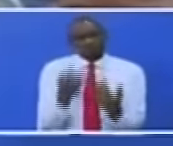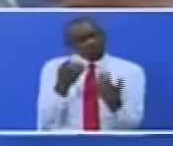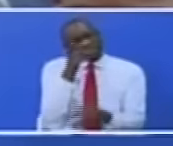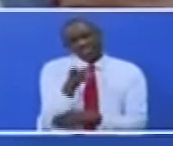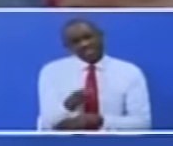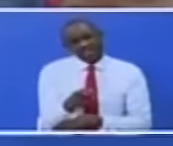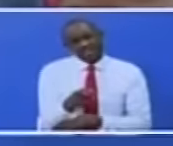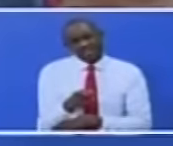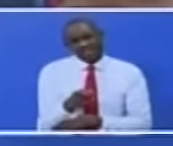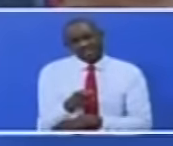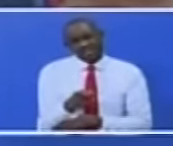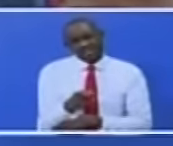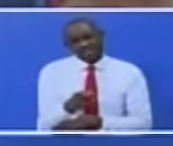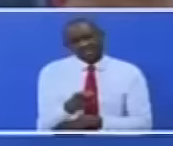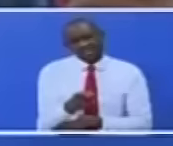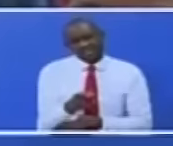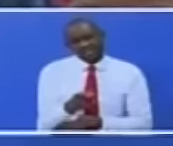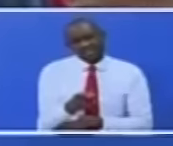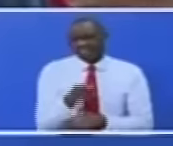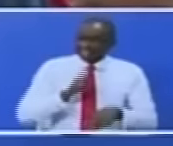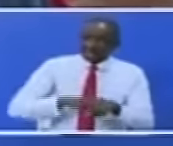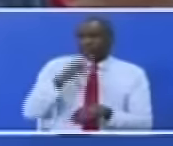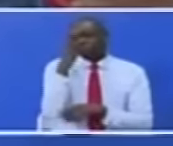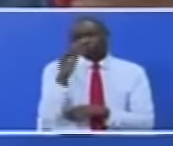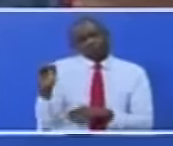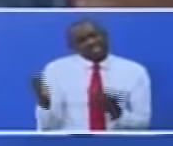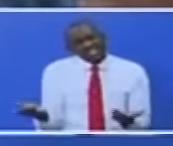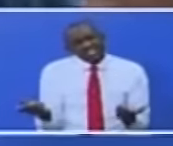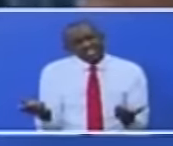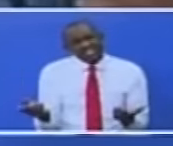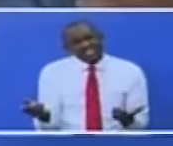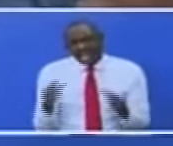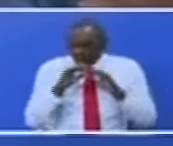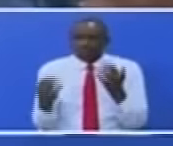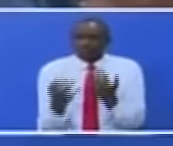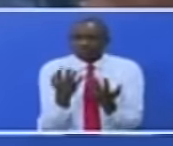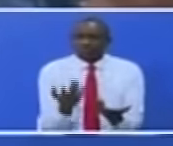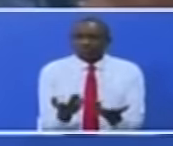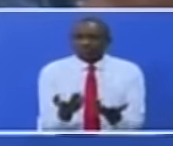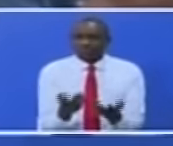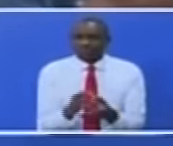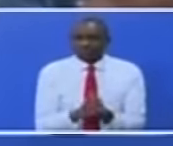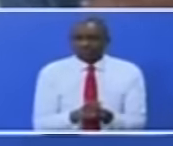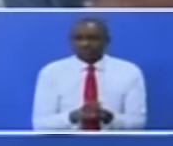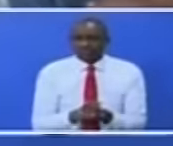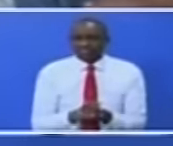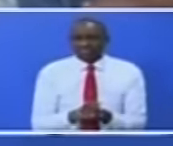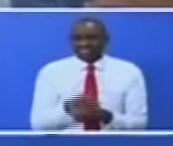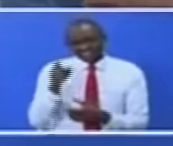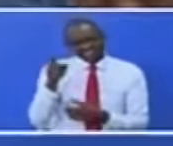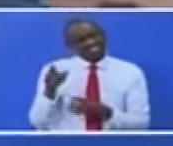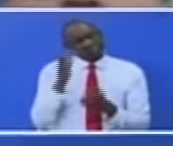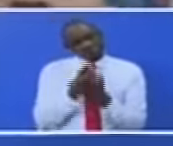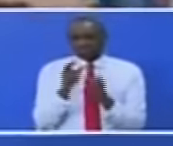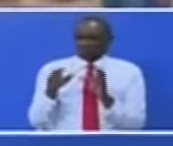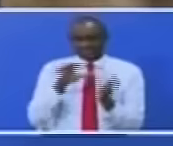hiyo, ama saa kumi, within 2 hours, we really feel that something surely should have